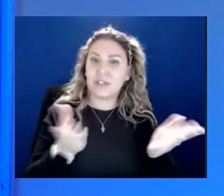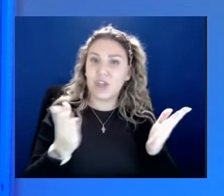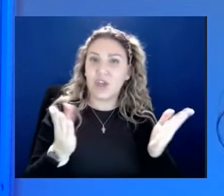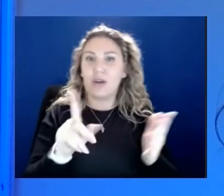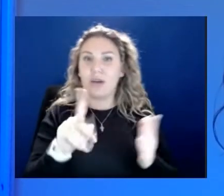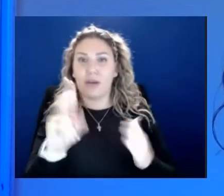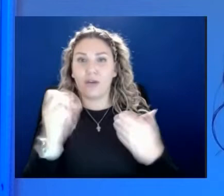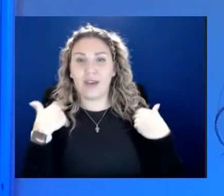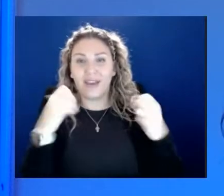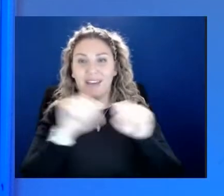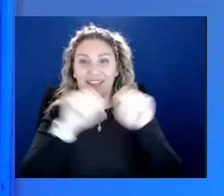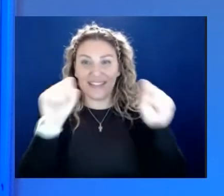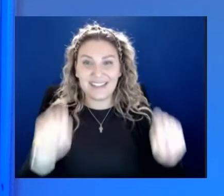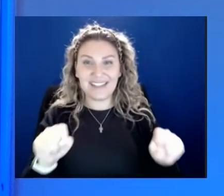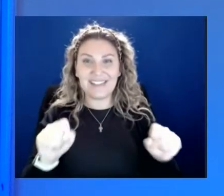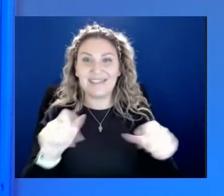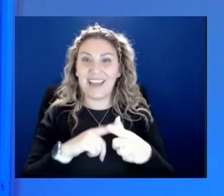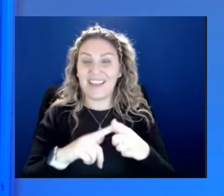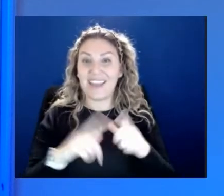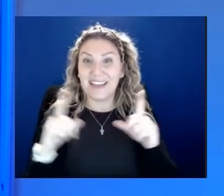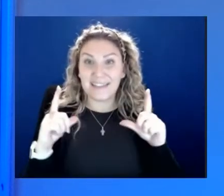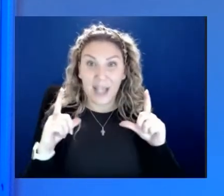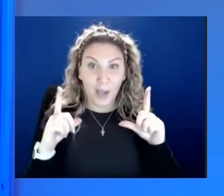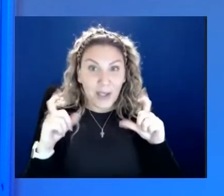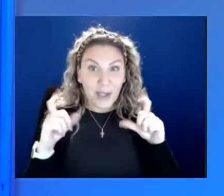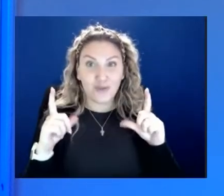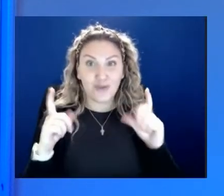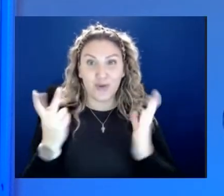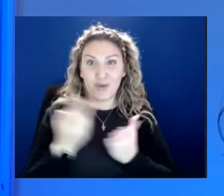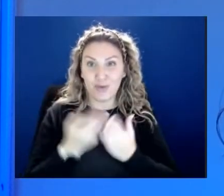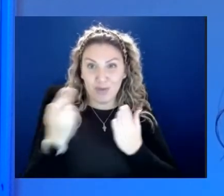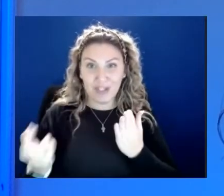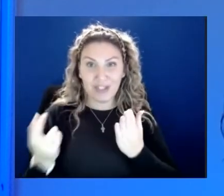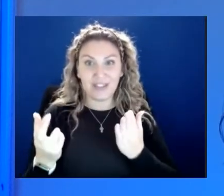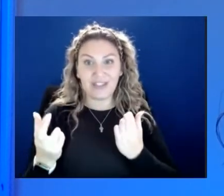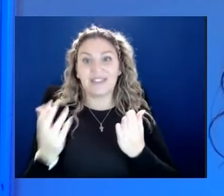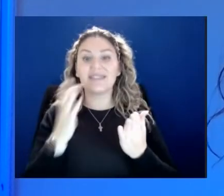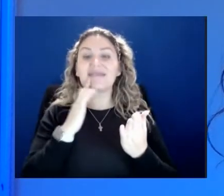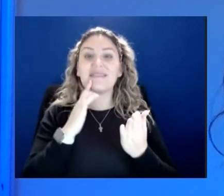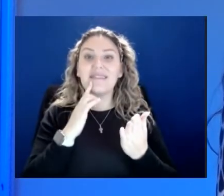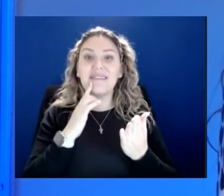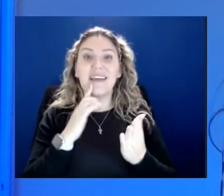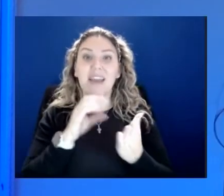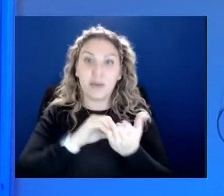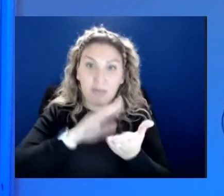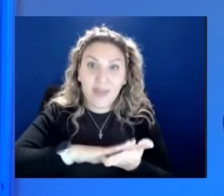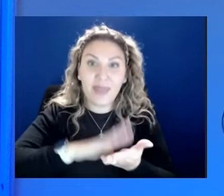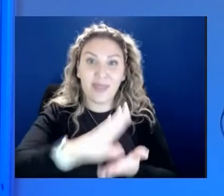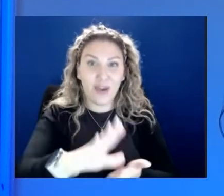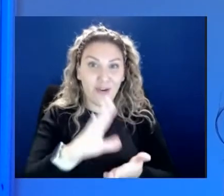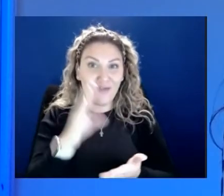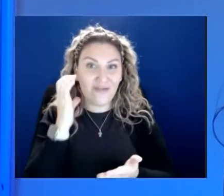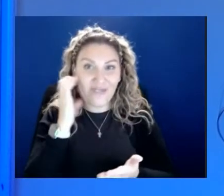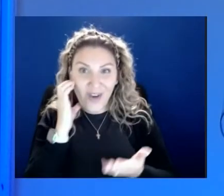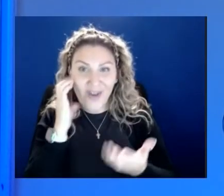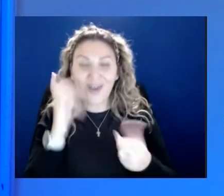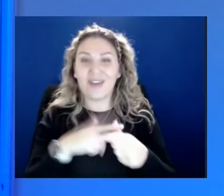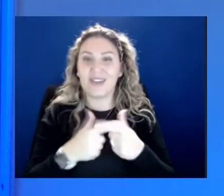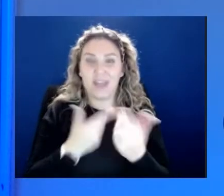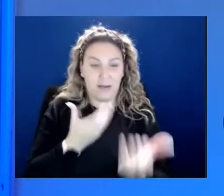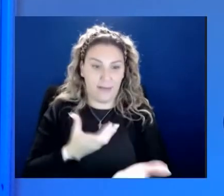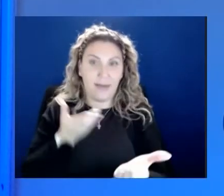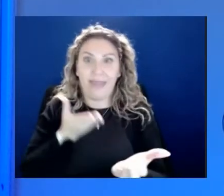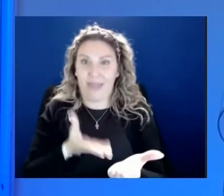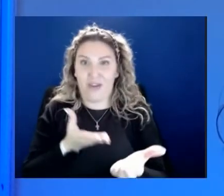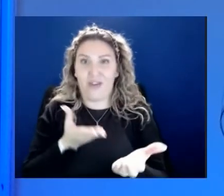And then take a picture of those resources and have them heart it in their phone so they have it right there. And we as parents have